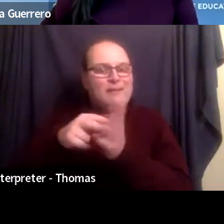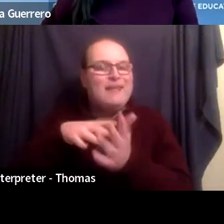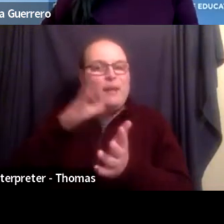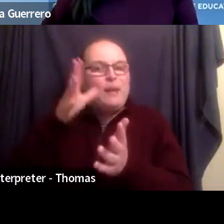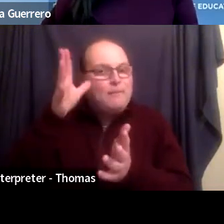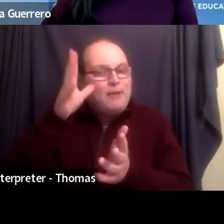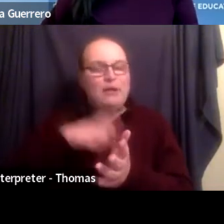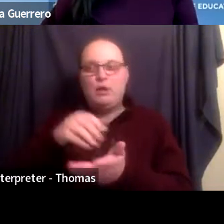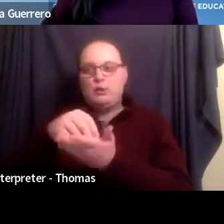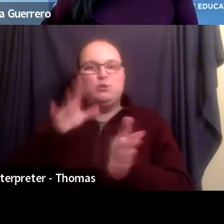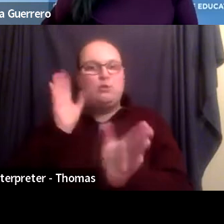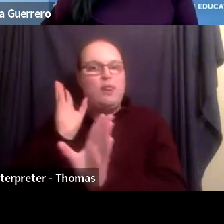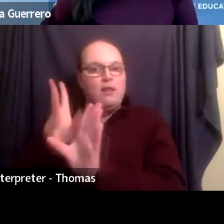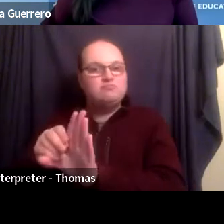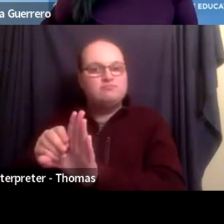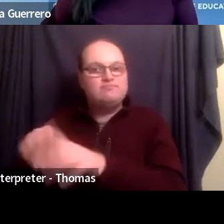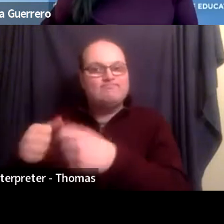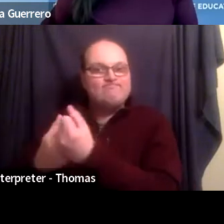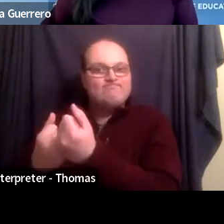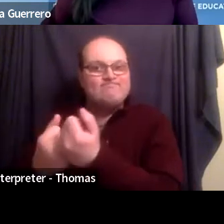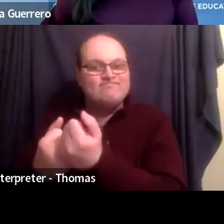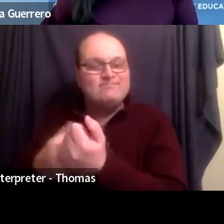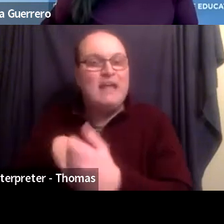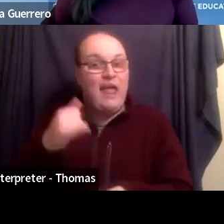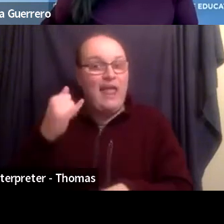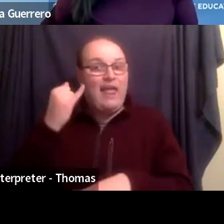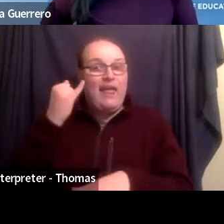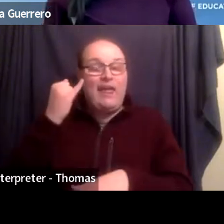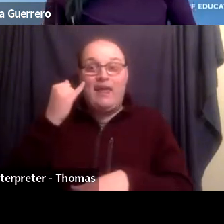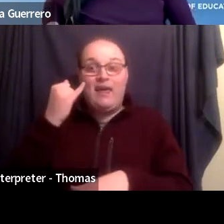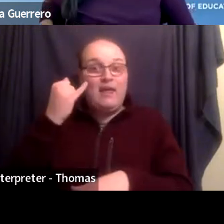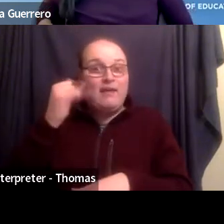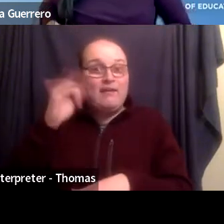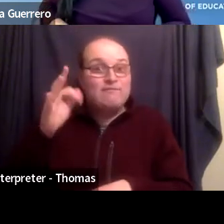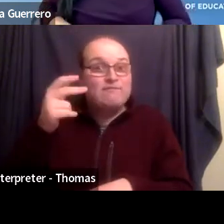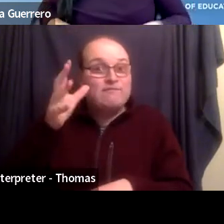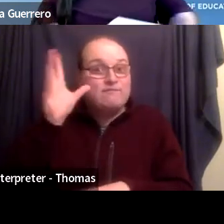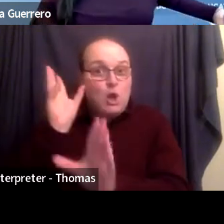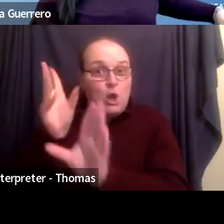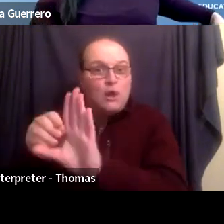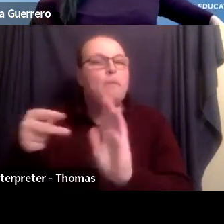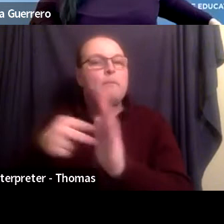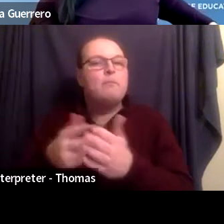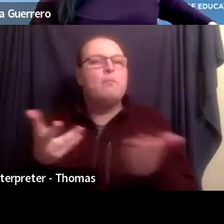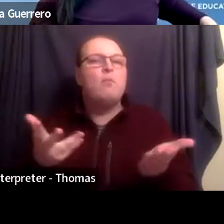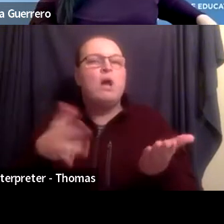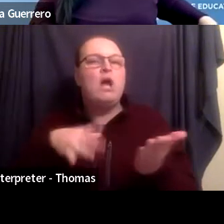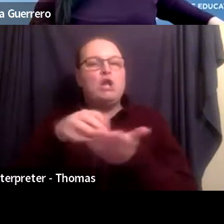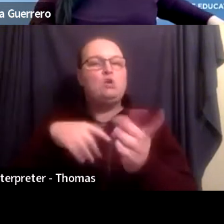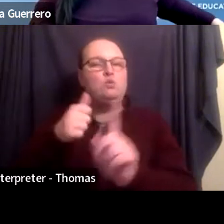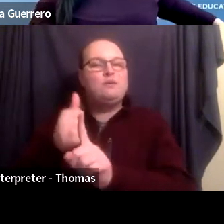participate, students are successful. I have heard this over and over about the parents this